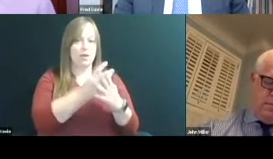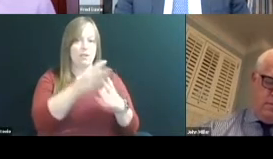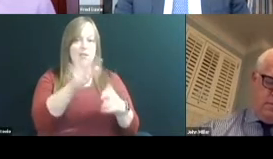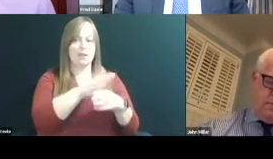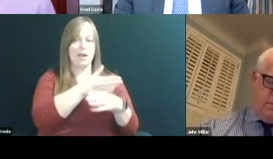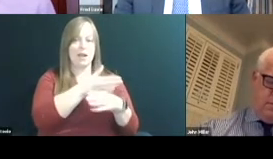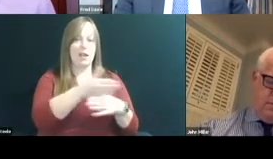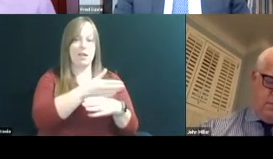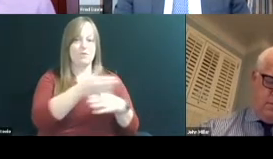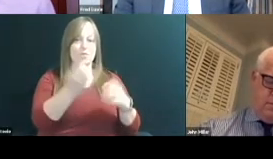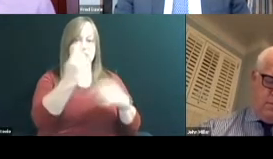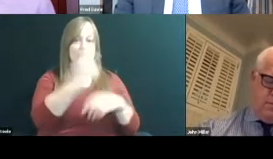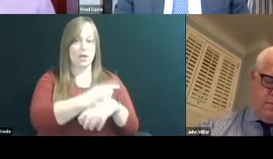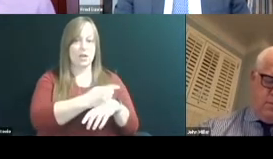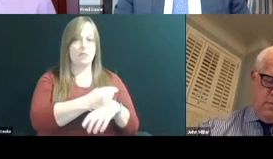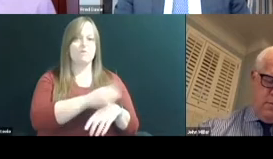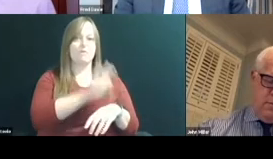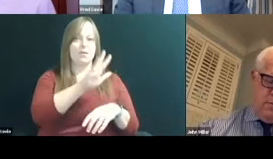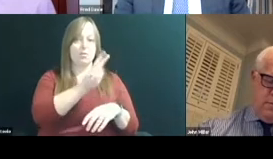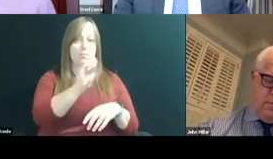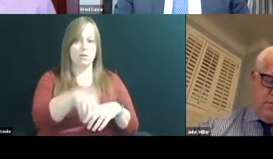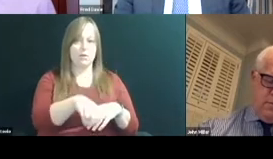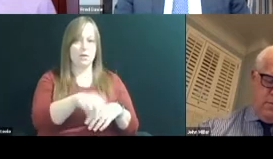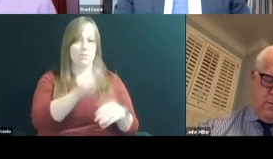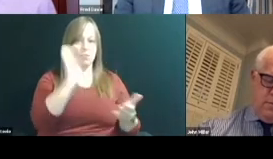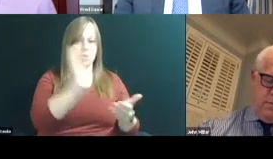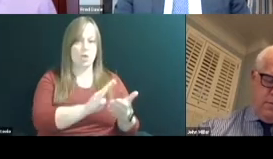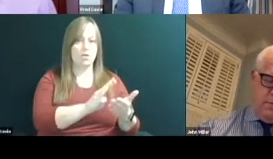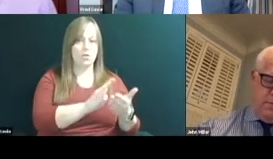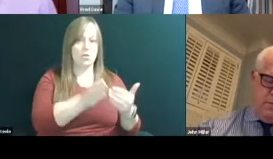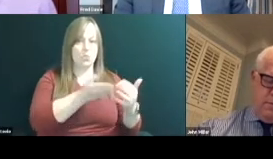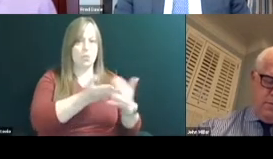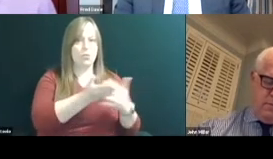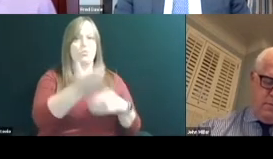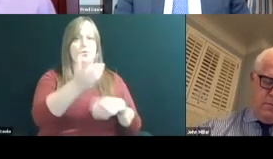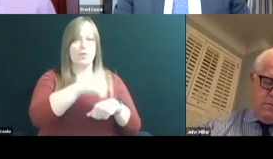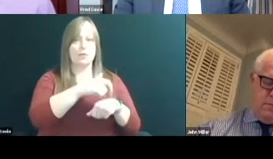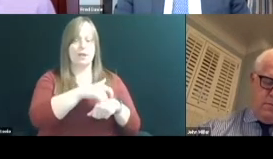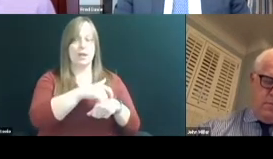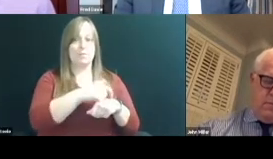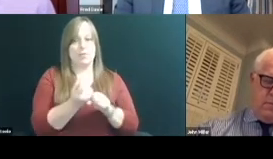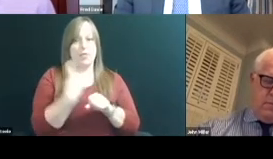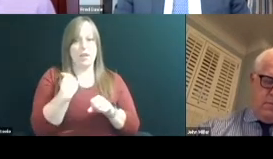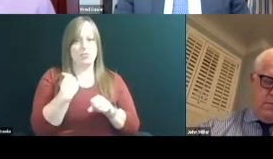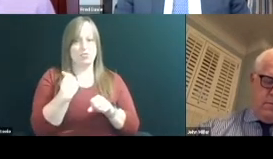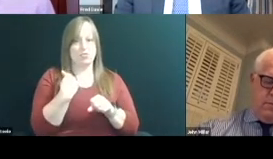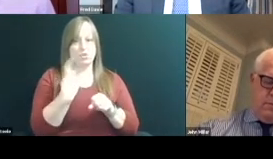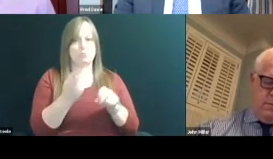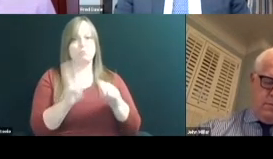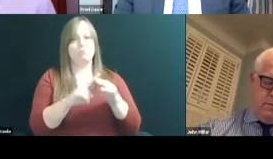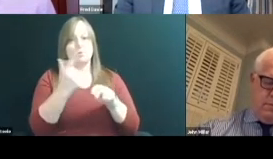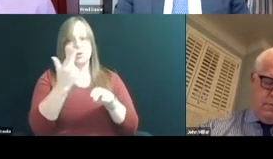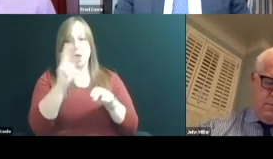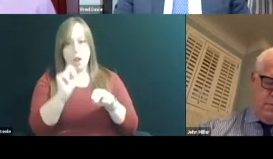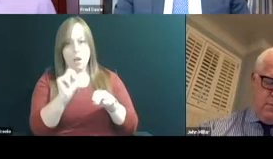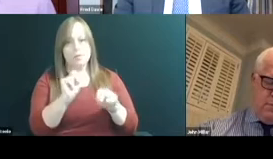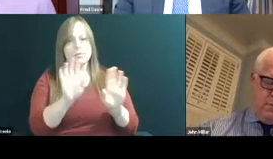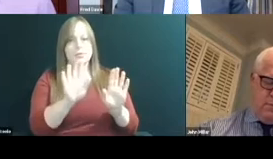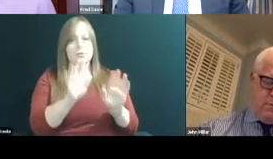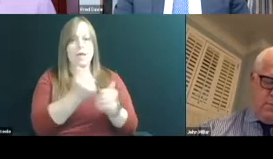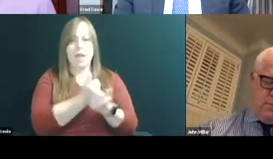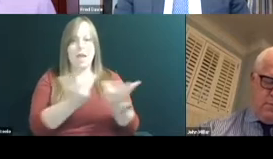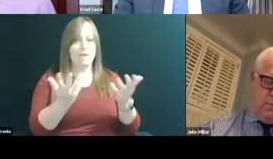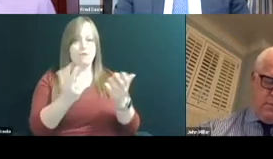a 52% reduction. And throughout that time, until last year with the surge in gun violence, just about